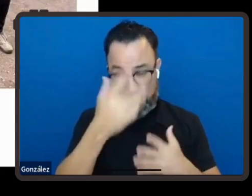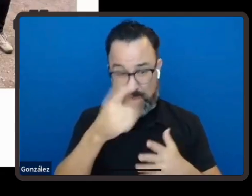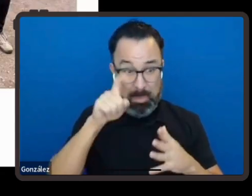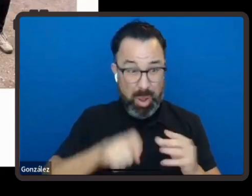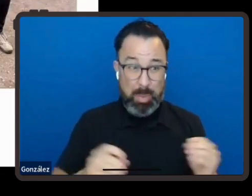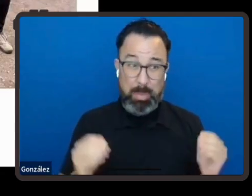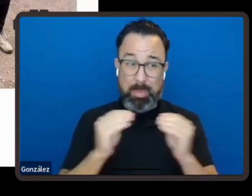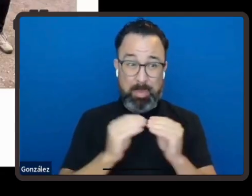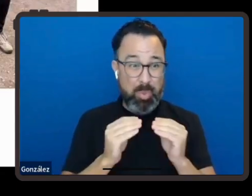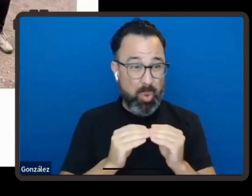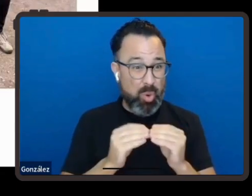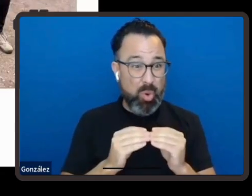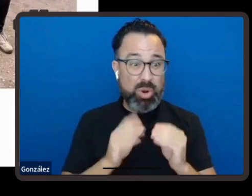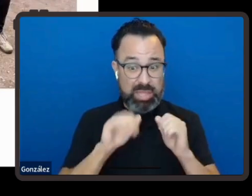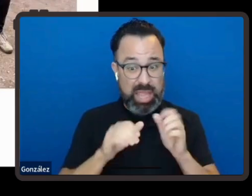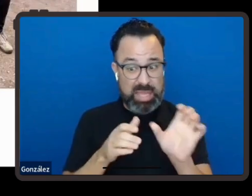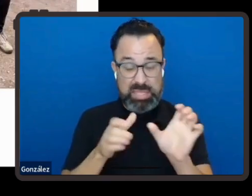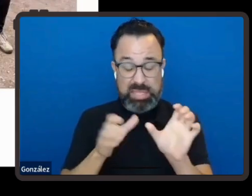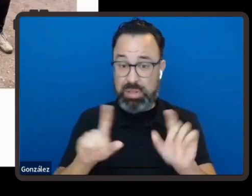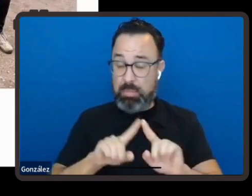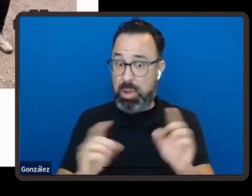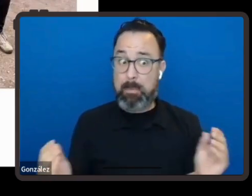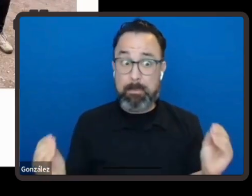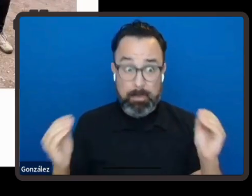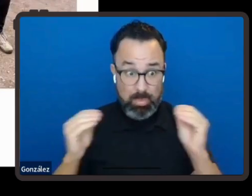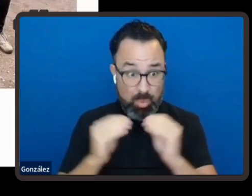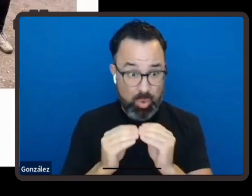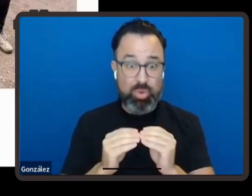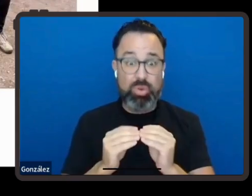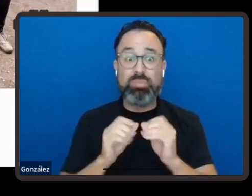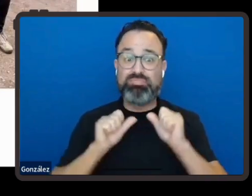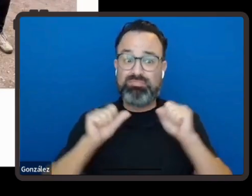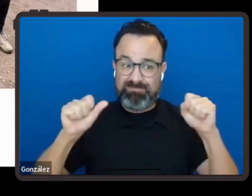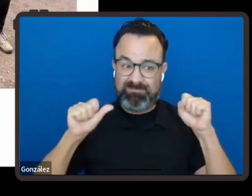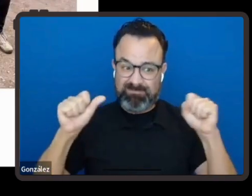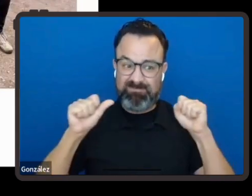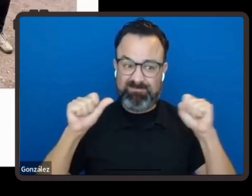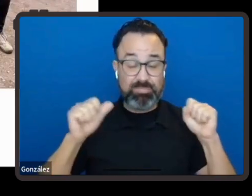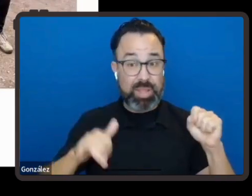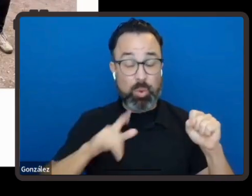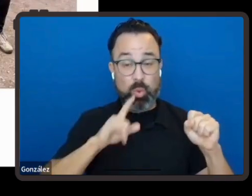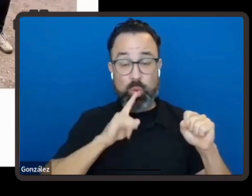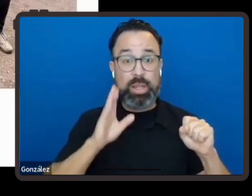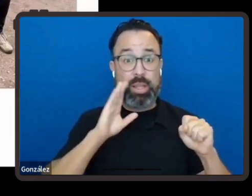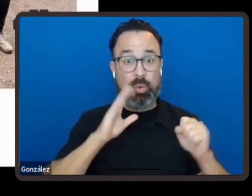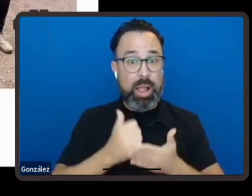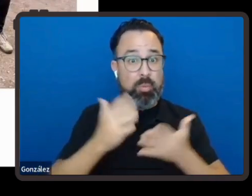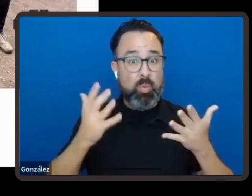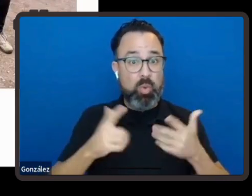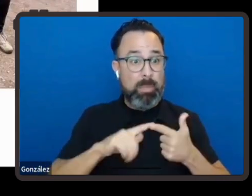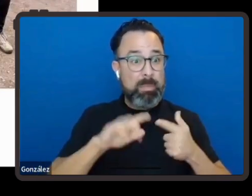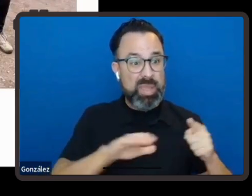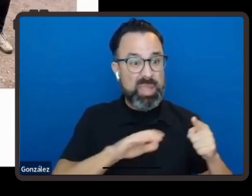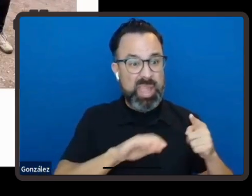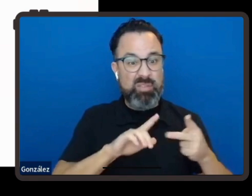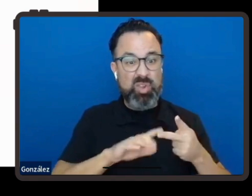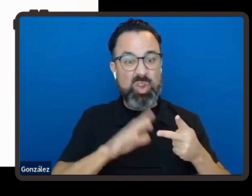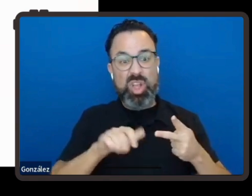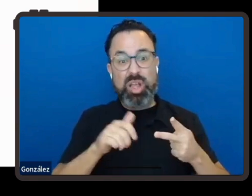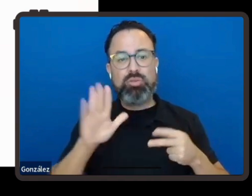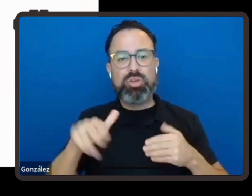more, okay? And that will help a lot of the behavioral stuff, and the next slide will be